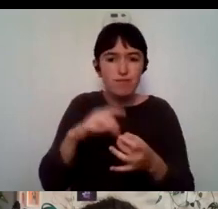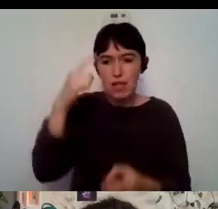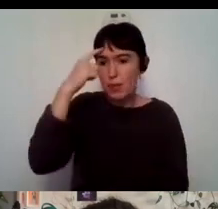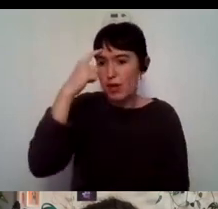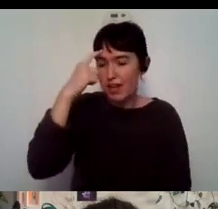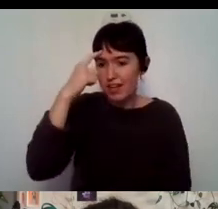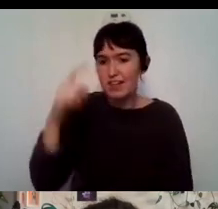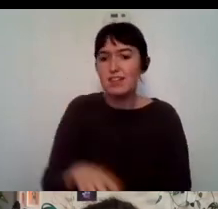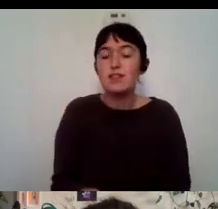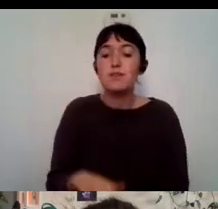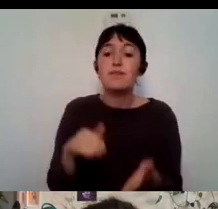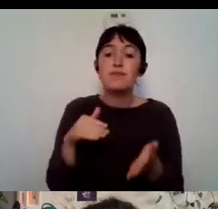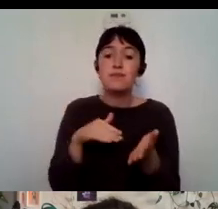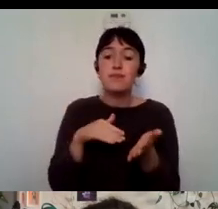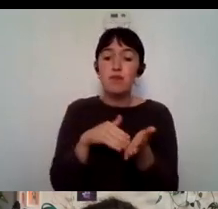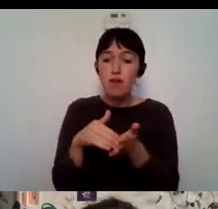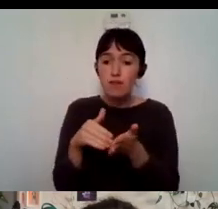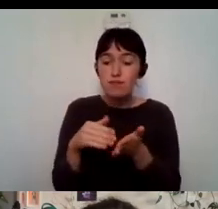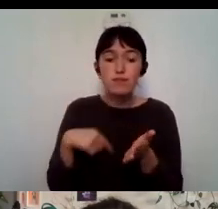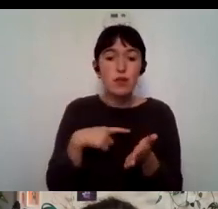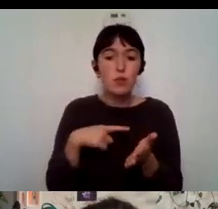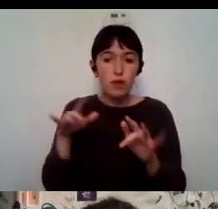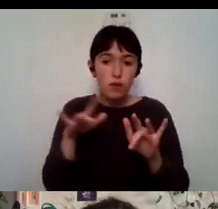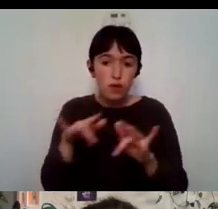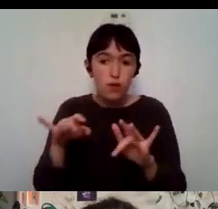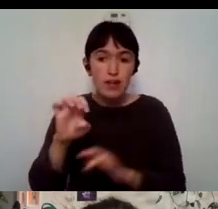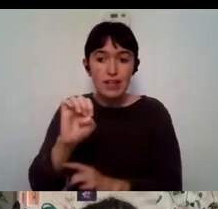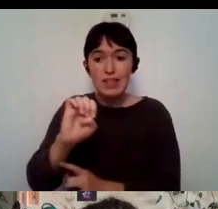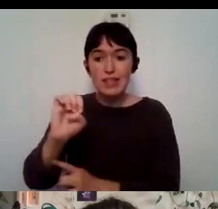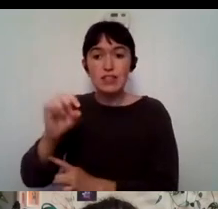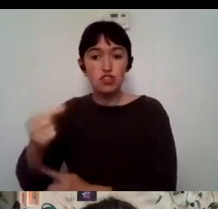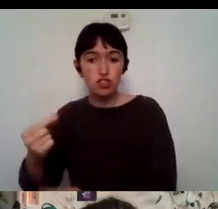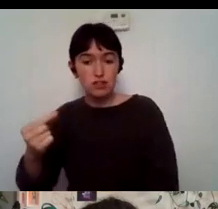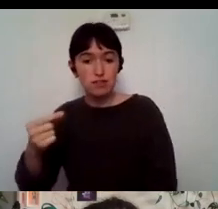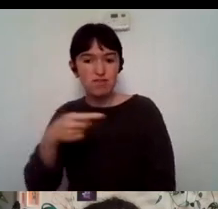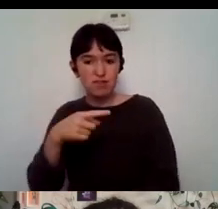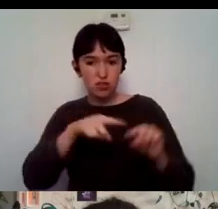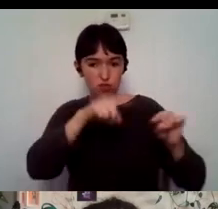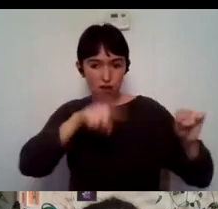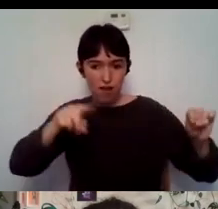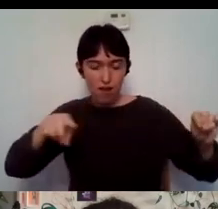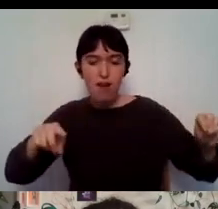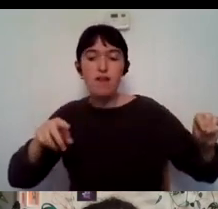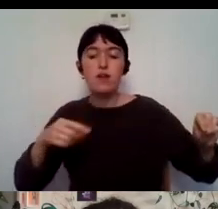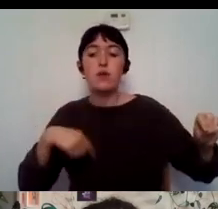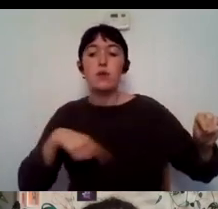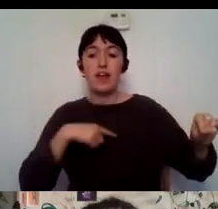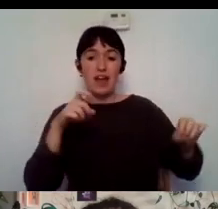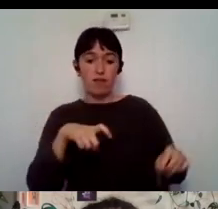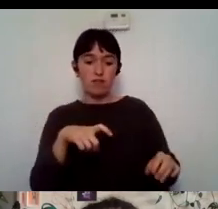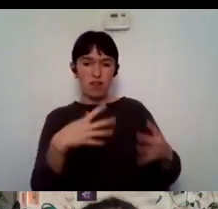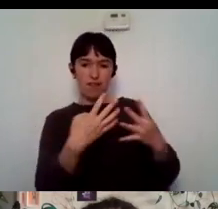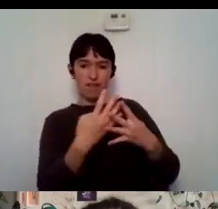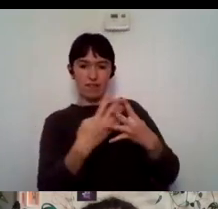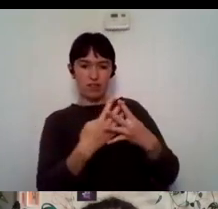when we record this EEG is we have to sort of filter out what the eyes are doing, because the